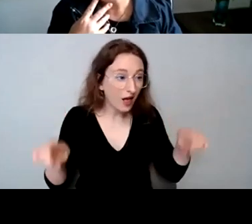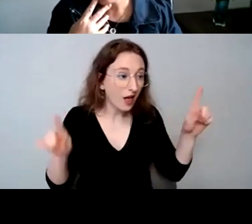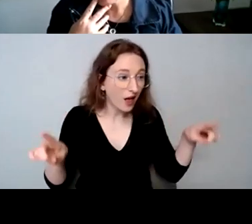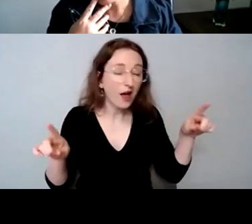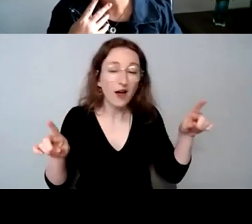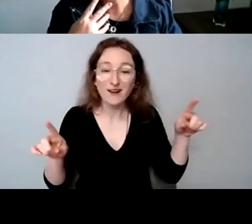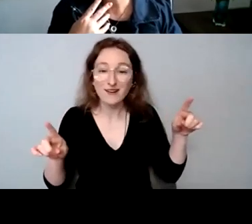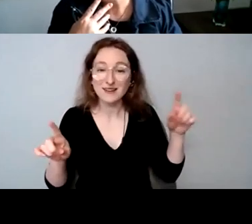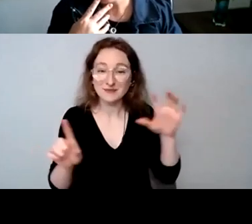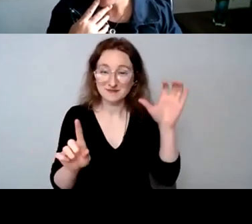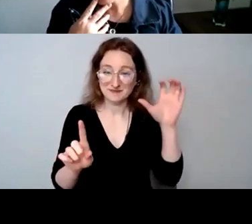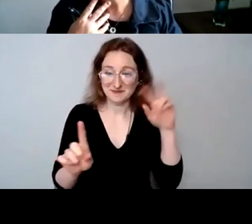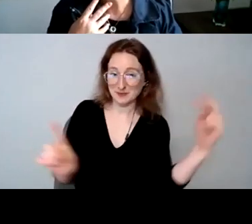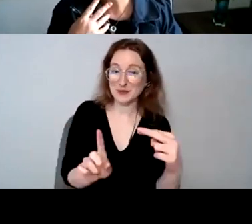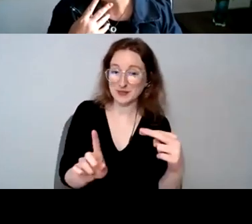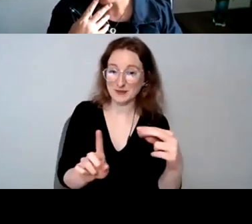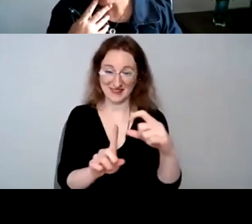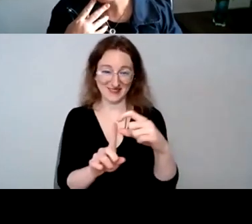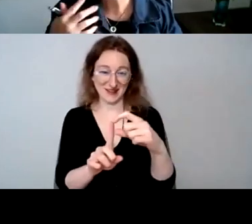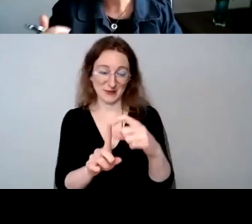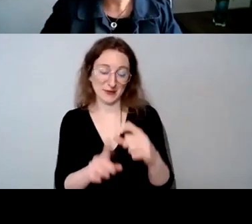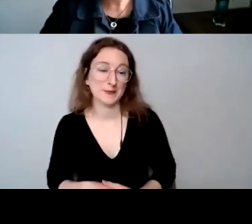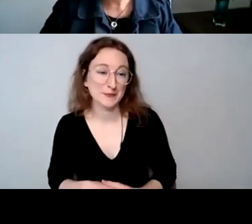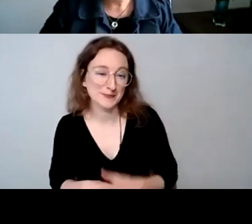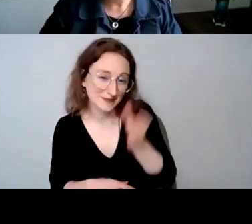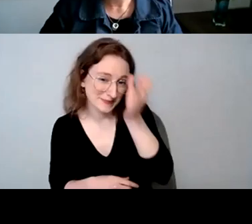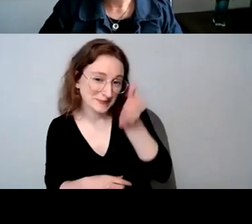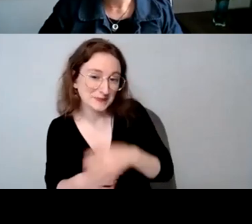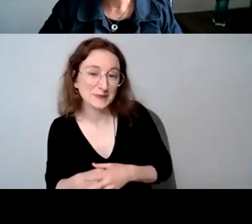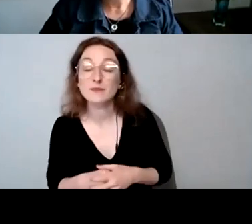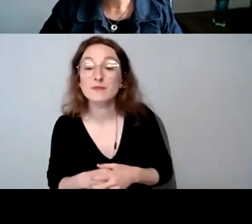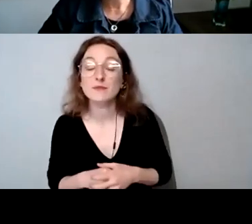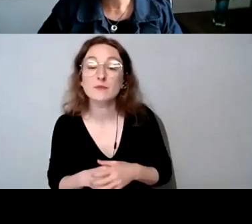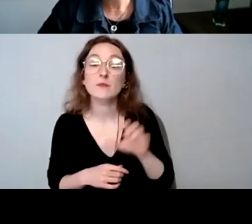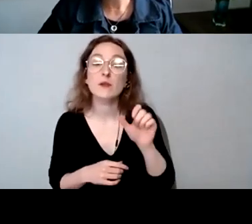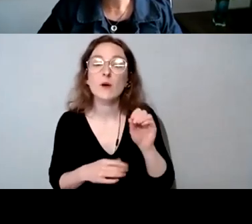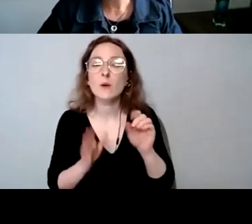come across. And I'm sure I'll later have a chance to speak more about that. But